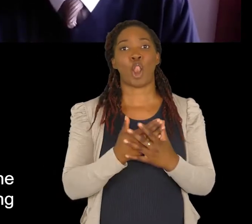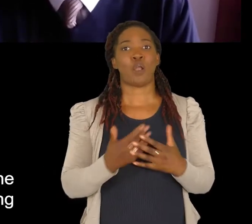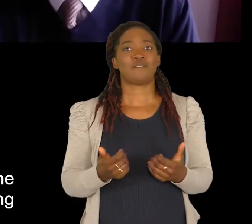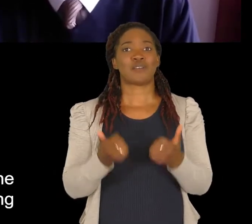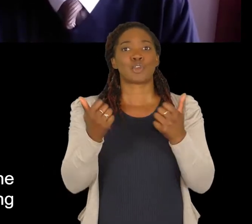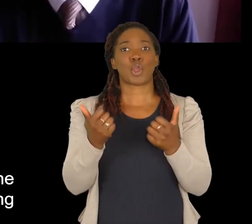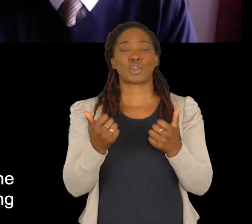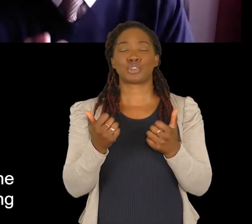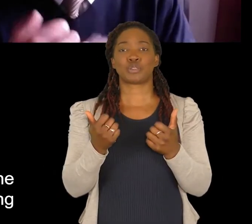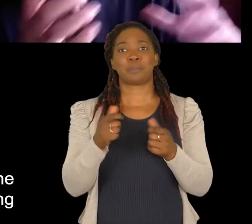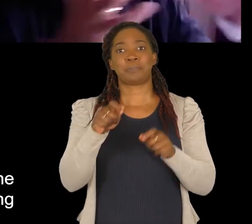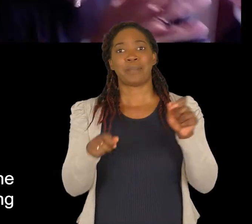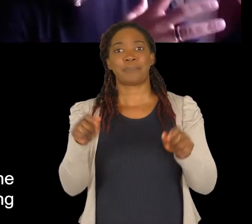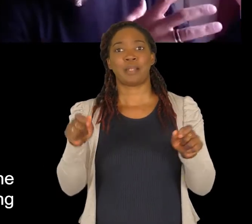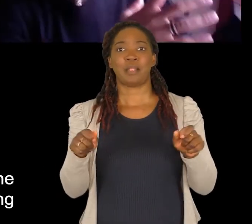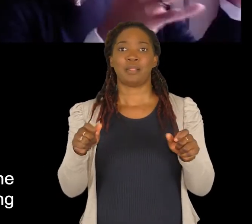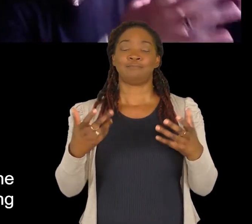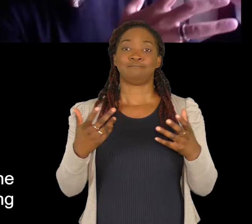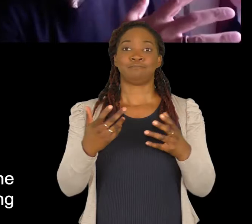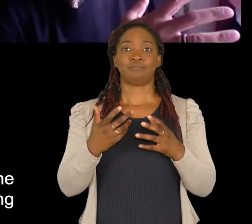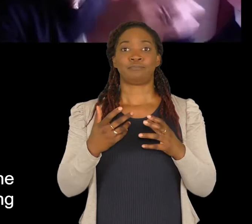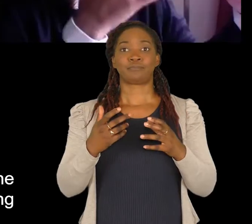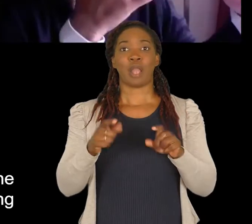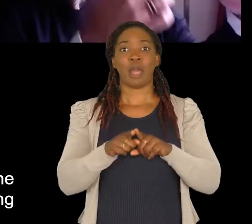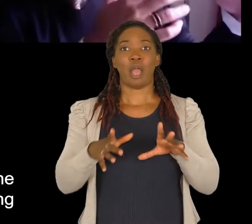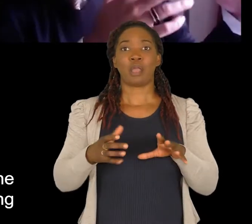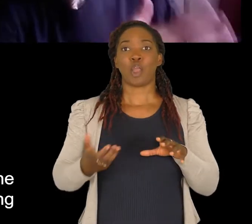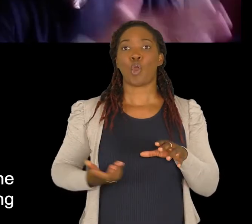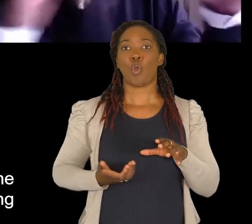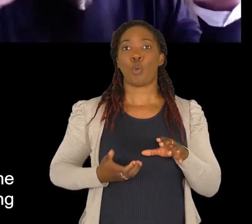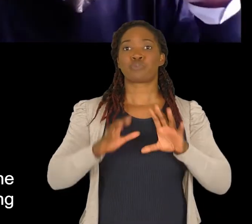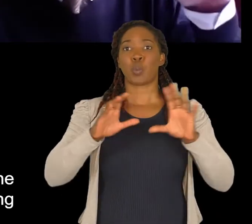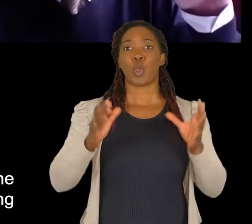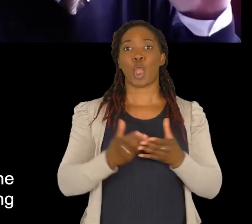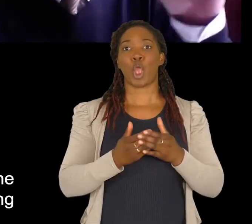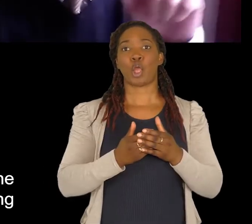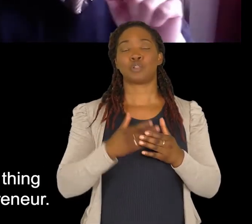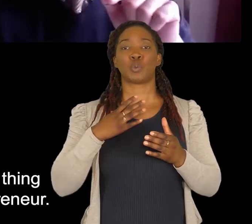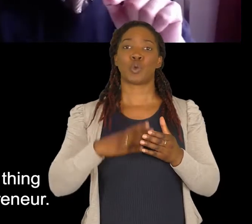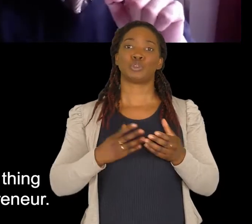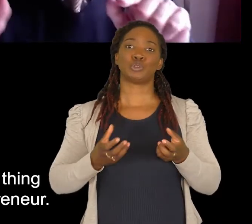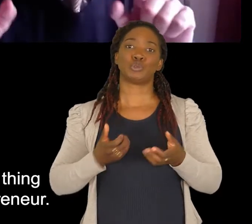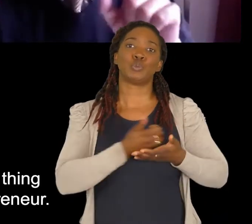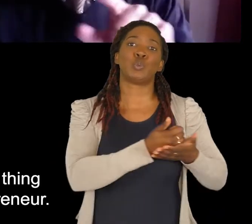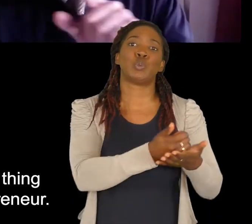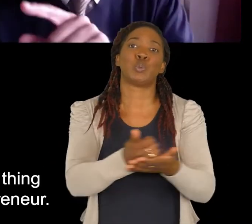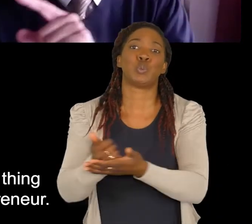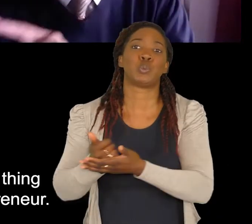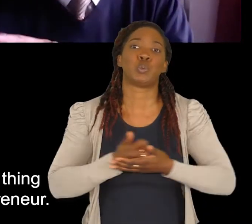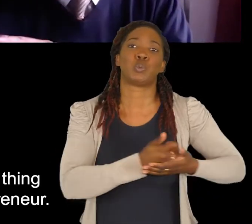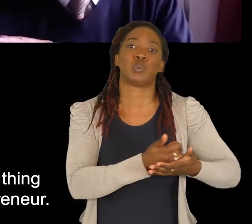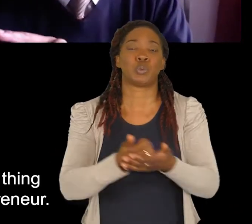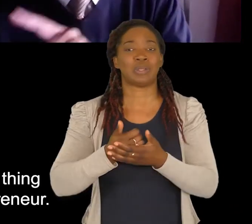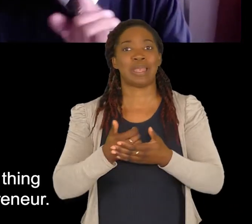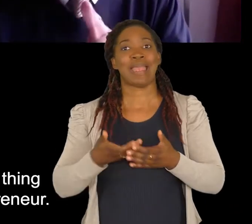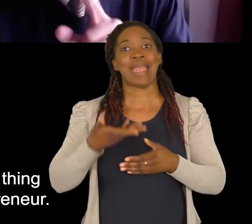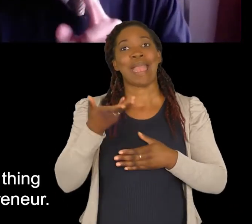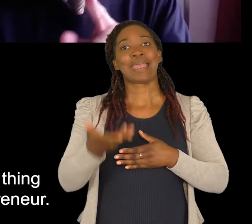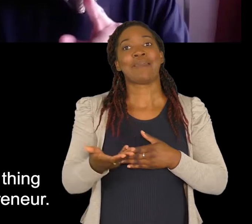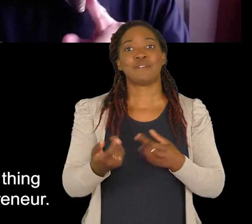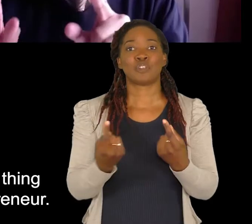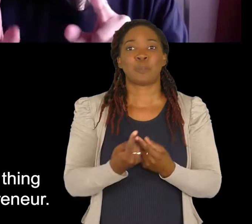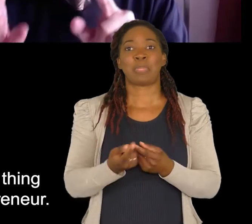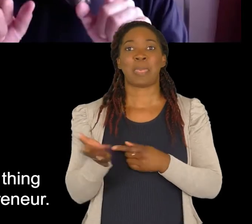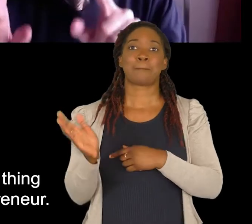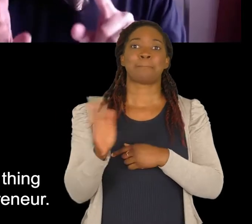good meaning people that are in corporate world that want to give something back. Giving something back is not